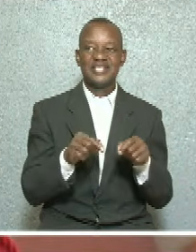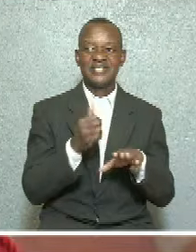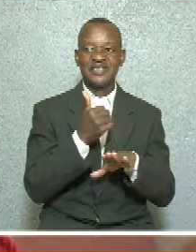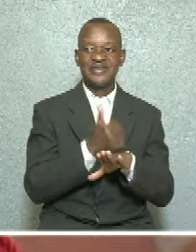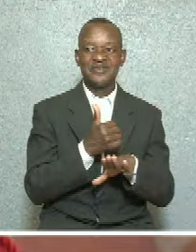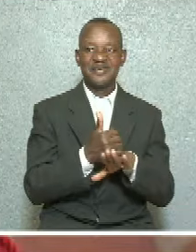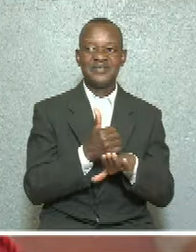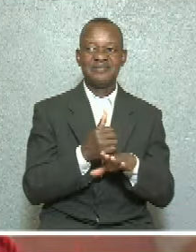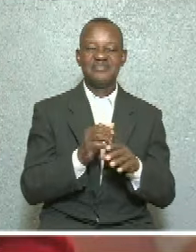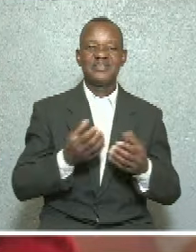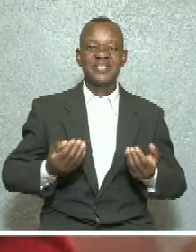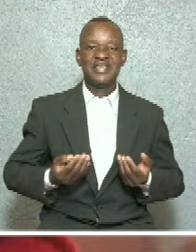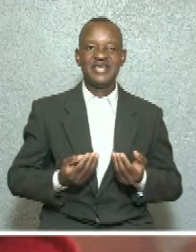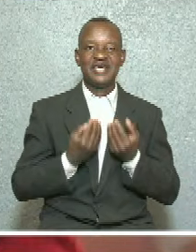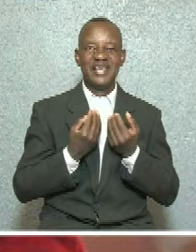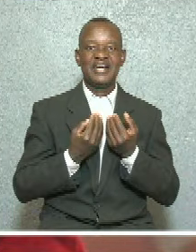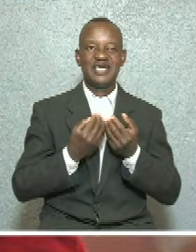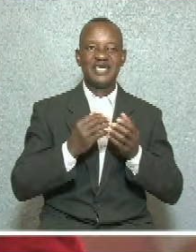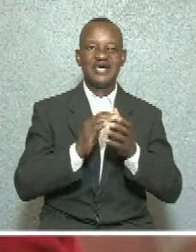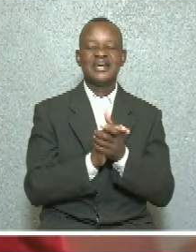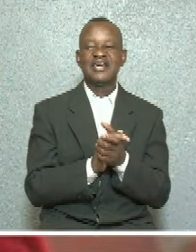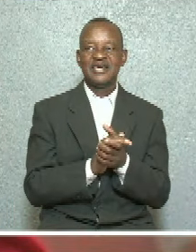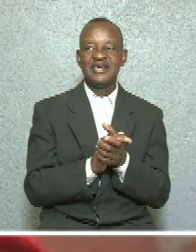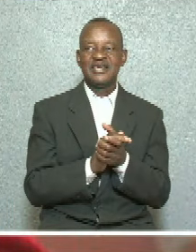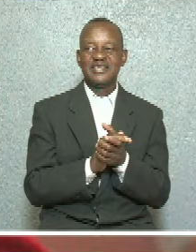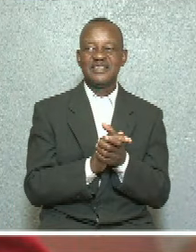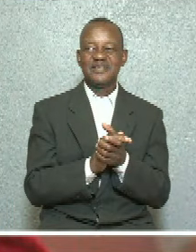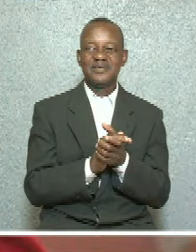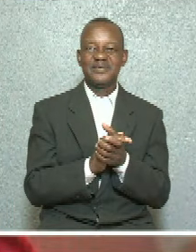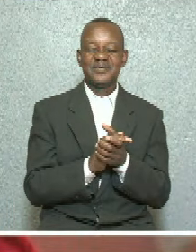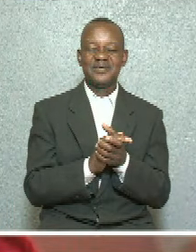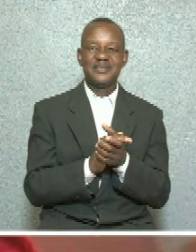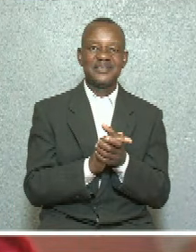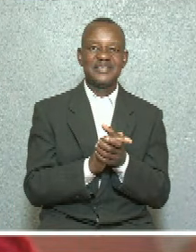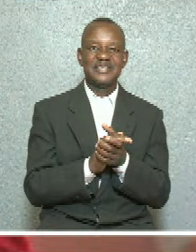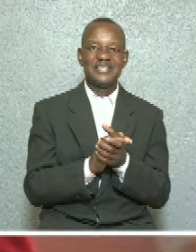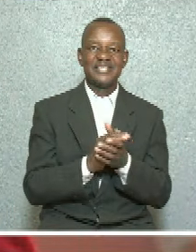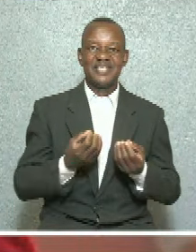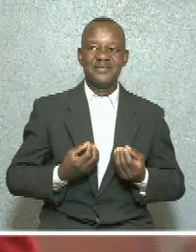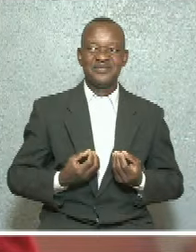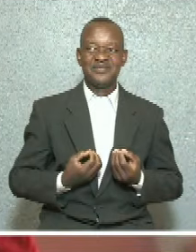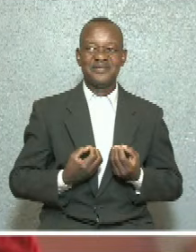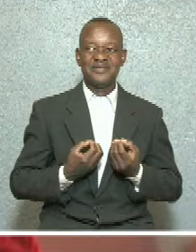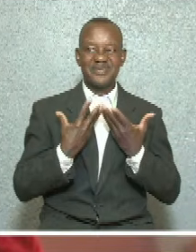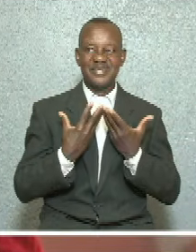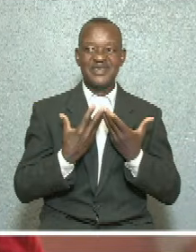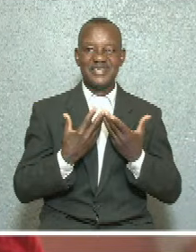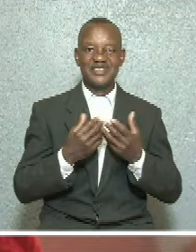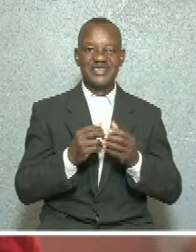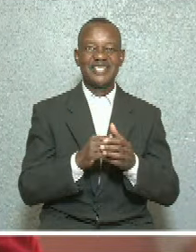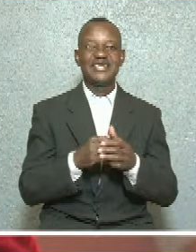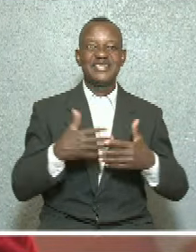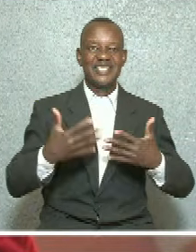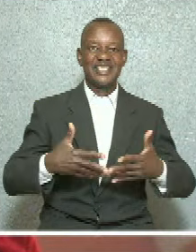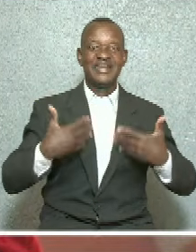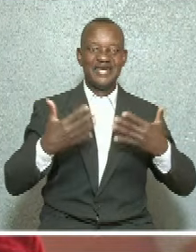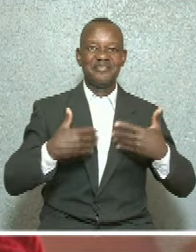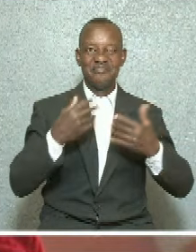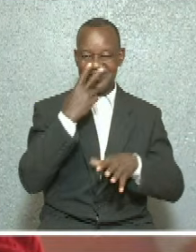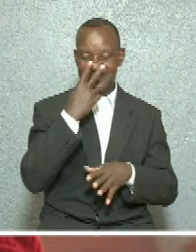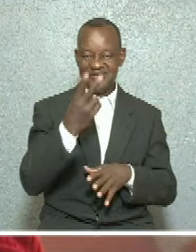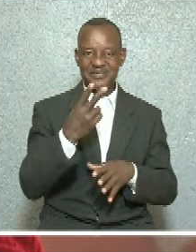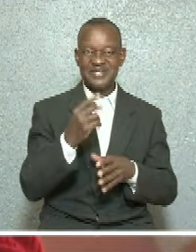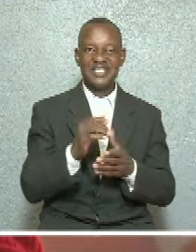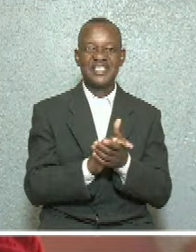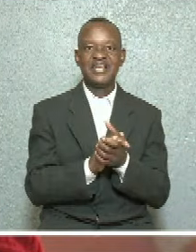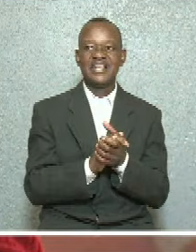in whatever they do. And the minister that we invited today is a true testament of that kind of resilience, of how young people, as young as they